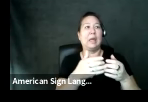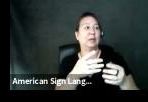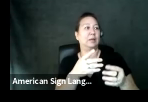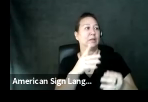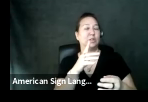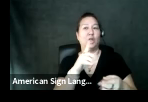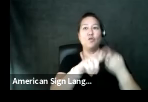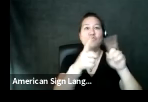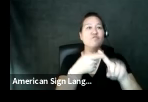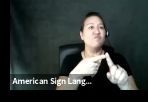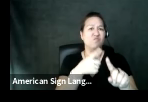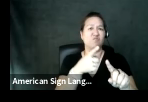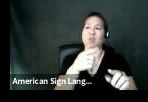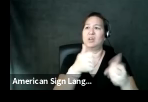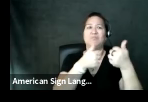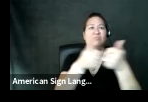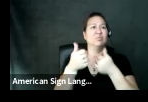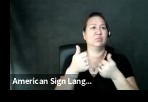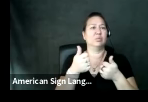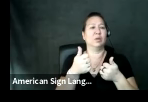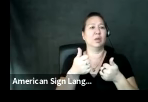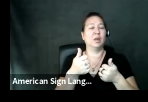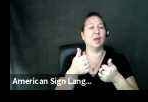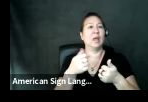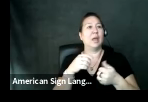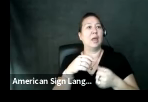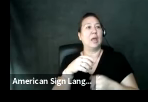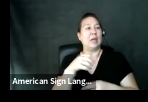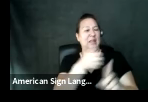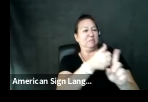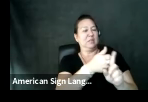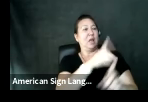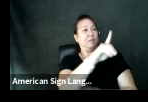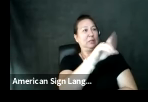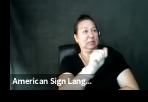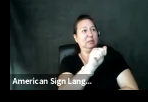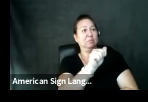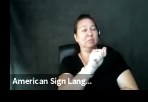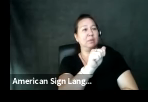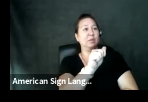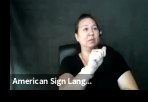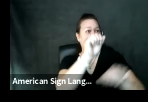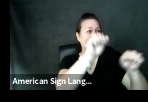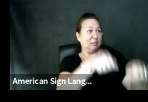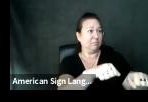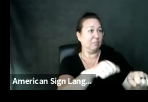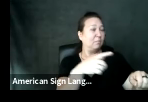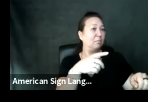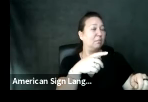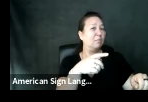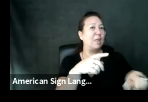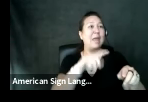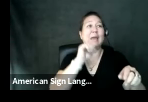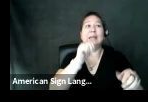speech and language concerns. So that student, although they do have a disability, may not qualify for an IEP because there is not an